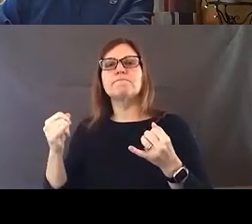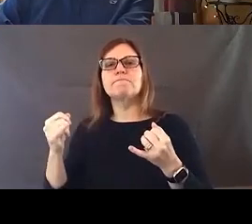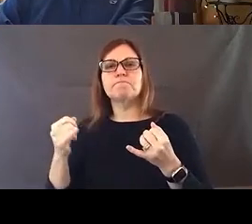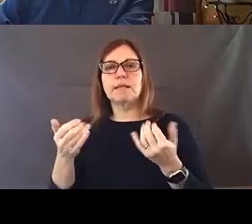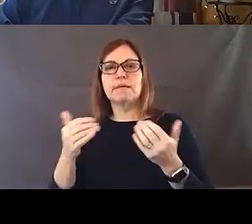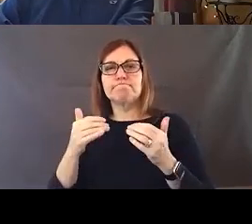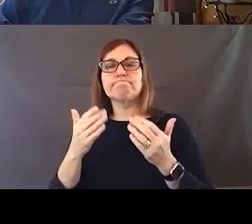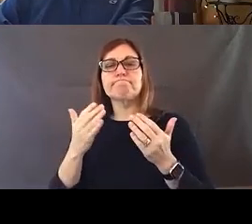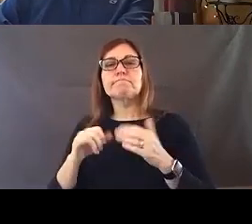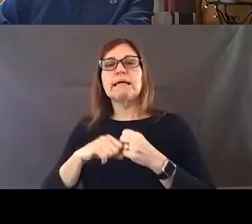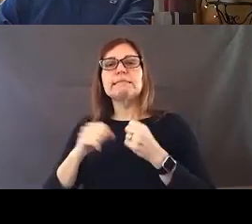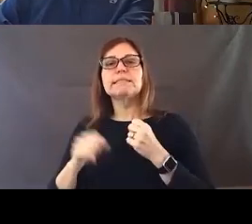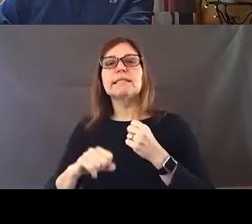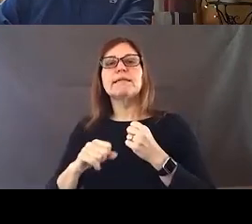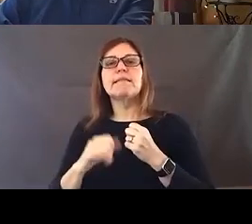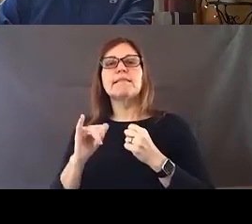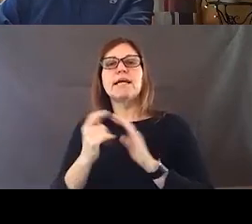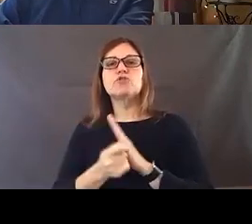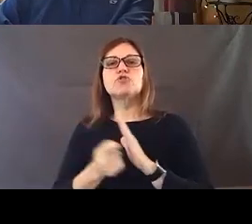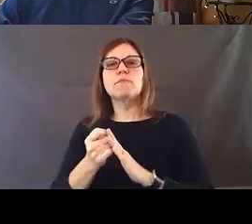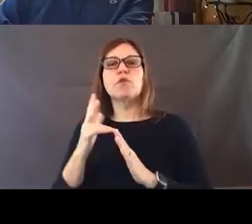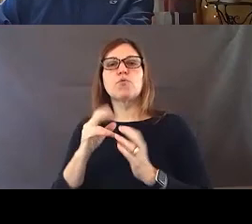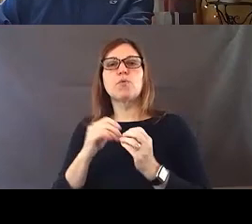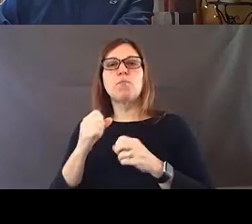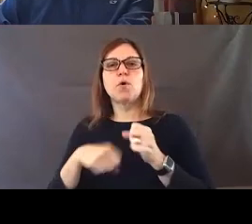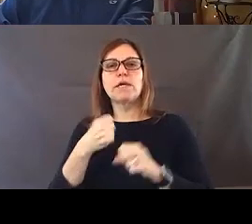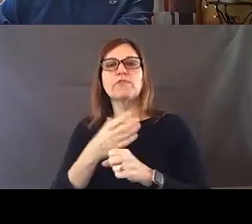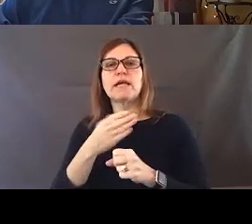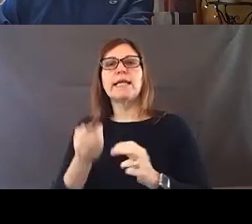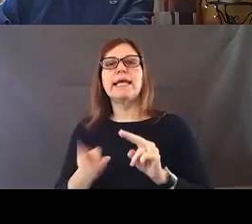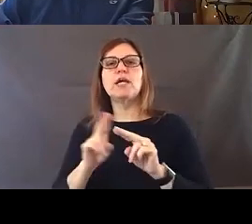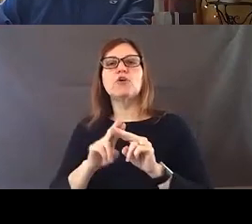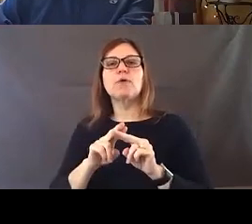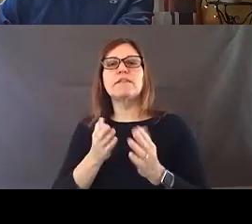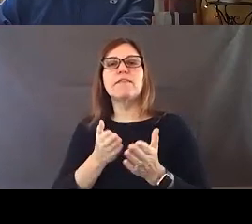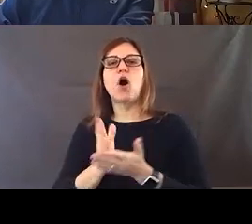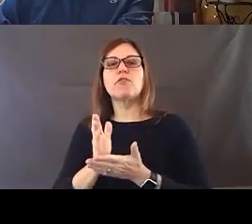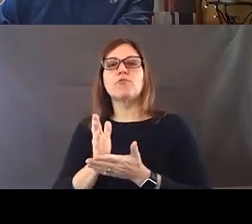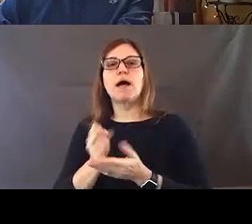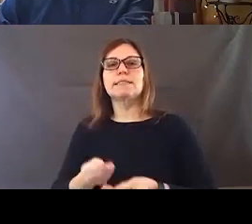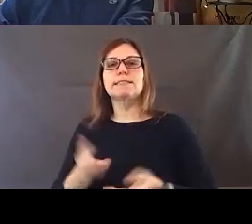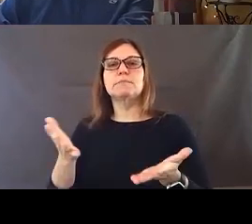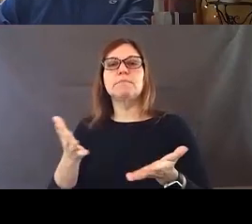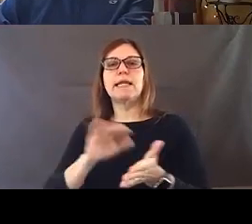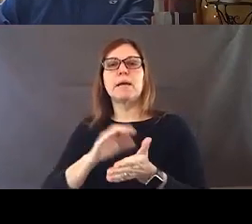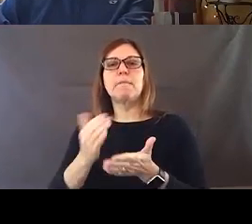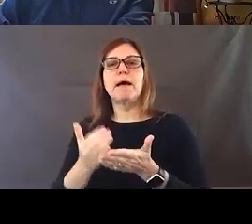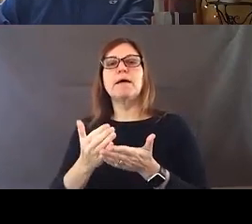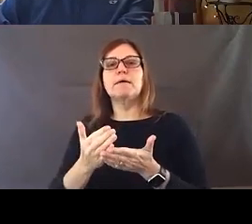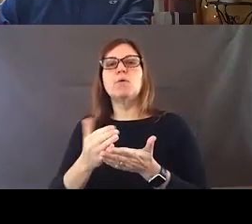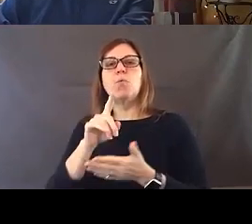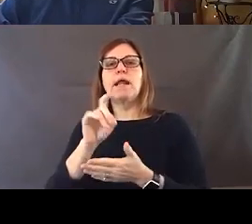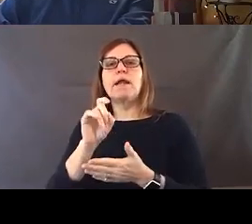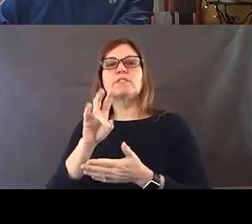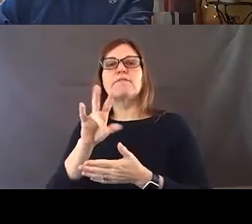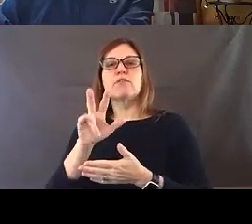term for 3 additional years and by increasing the authorized spending amount by